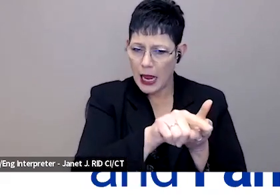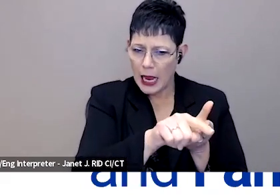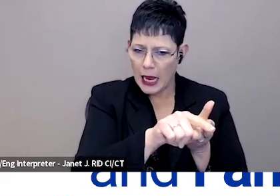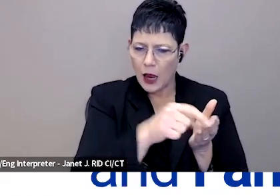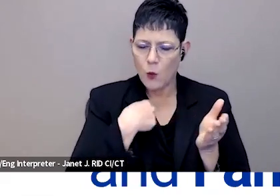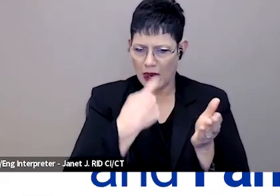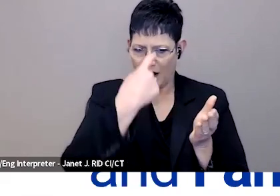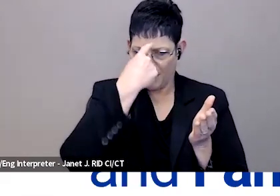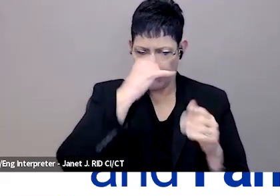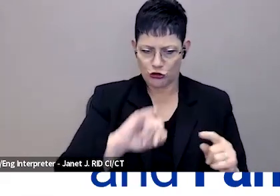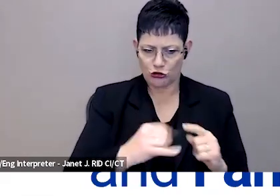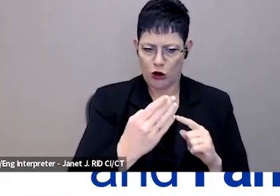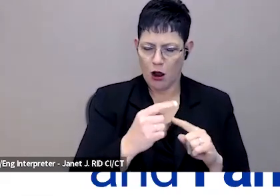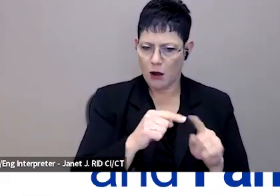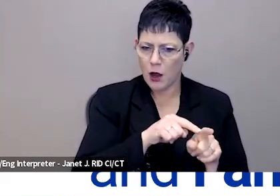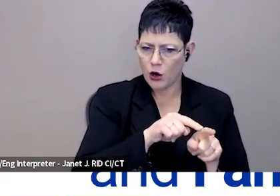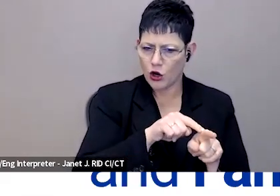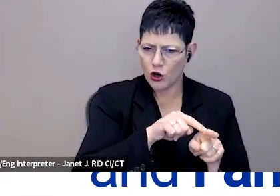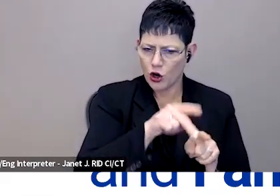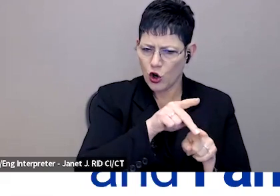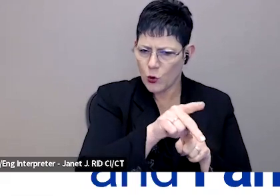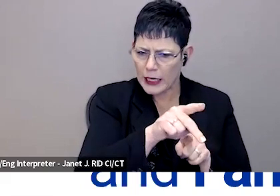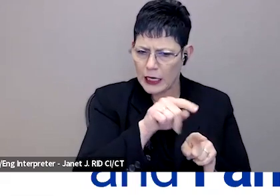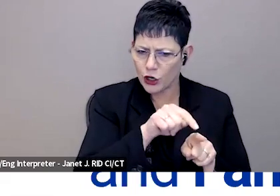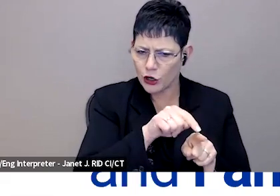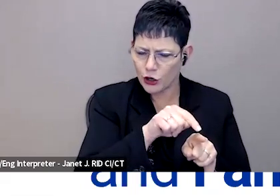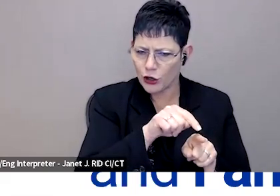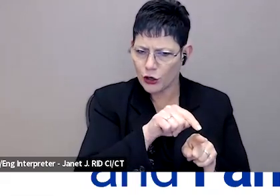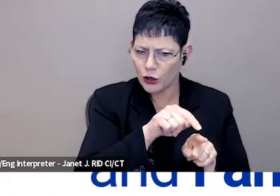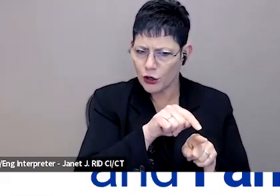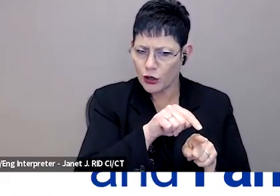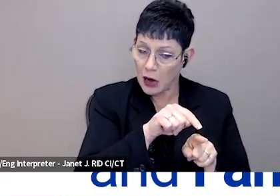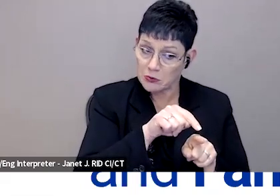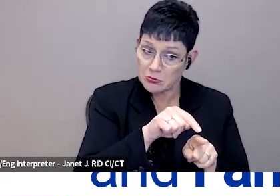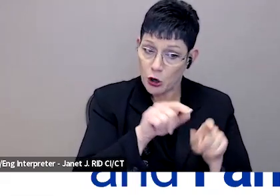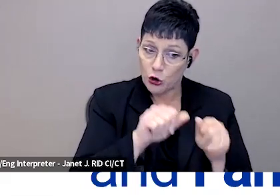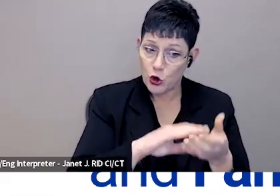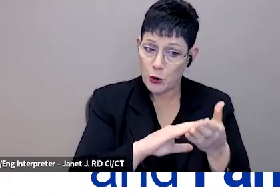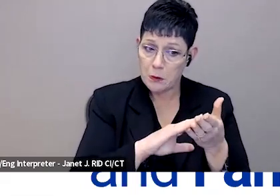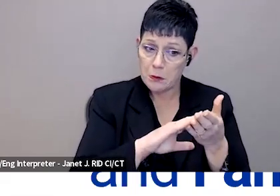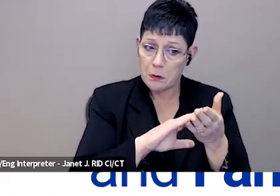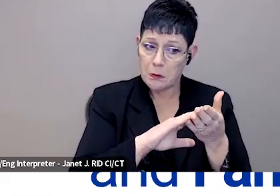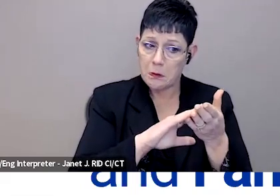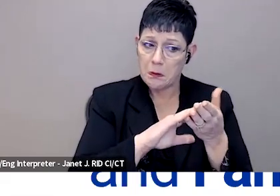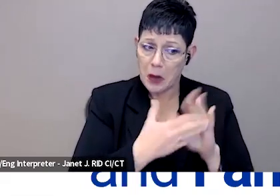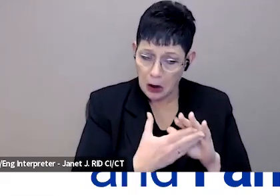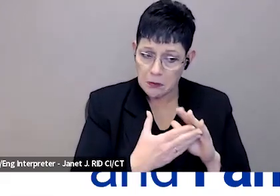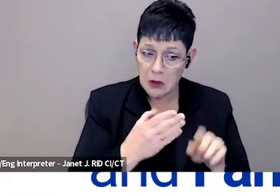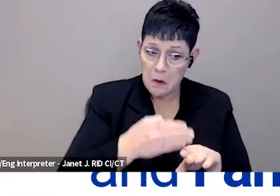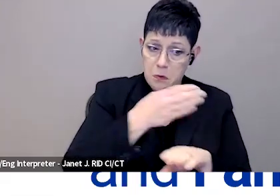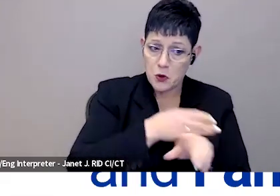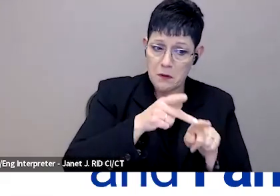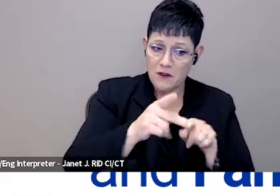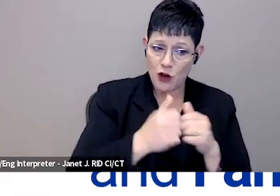as a job, as a career, as ultimately a profession that could be ultimately supported by better training and